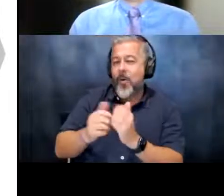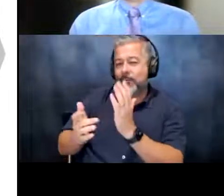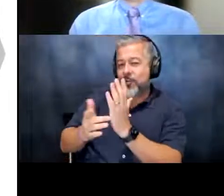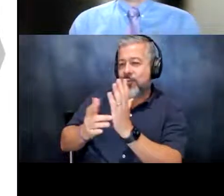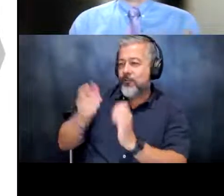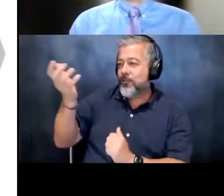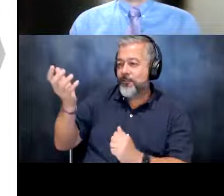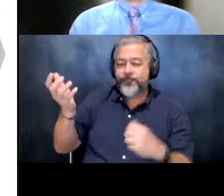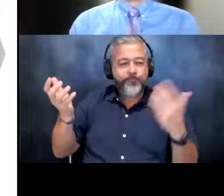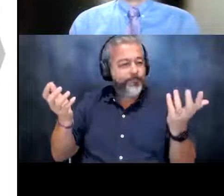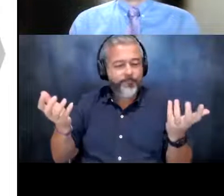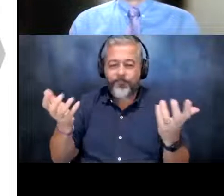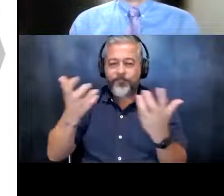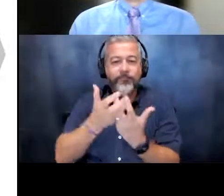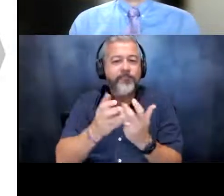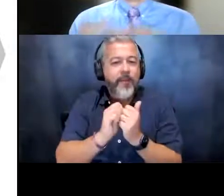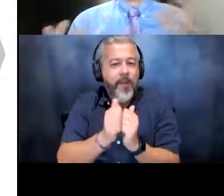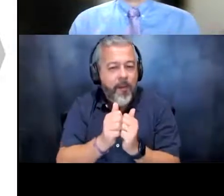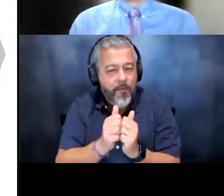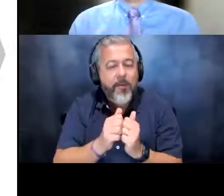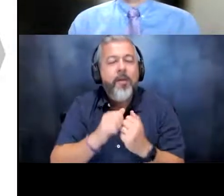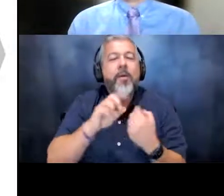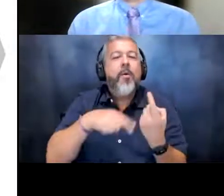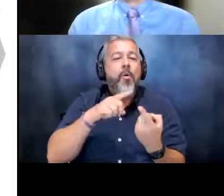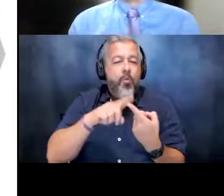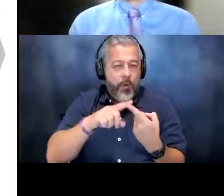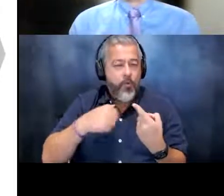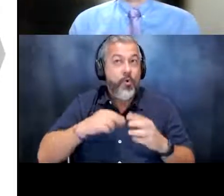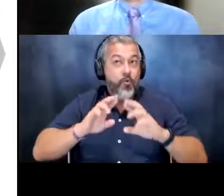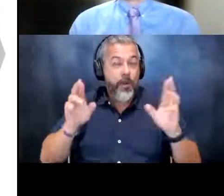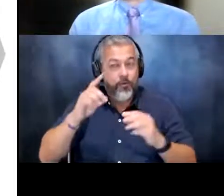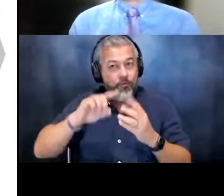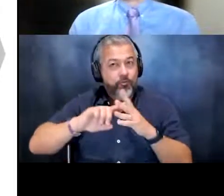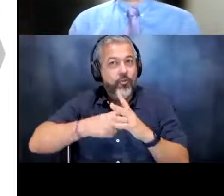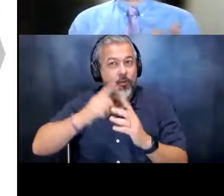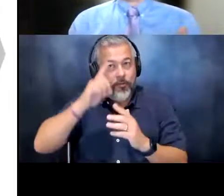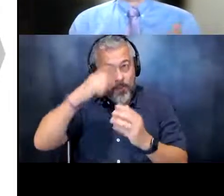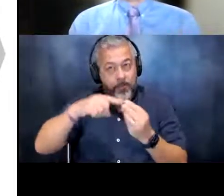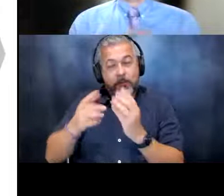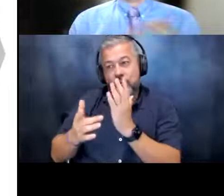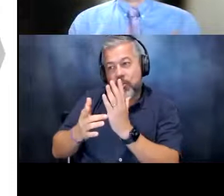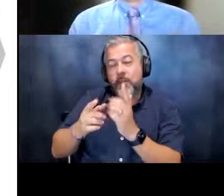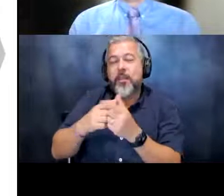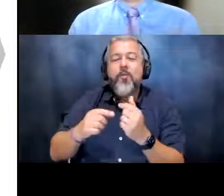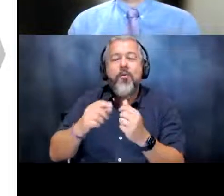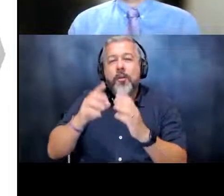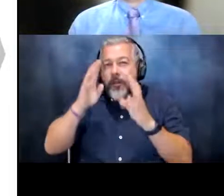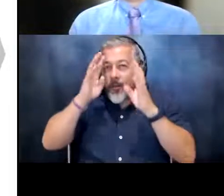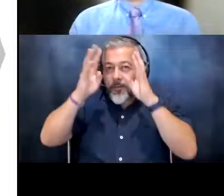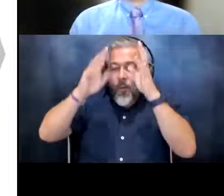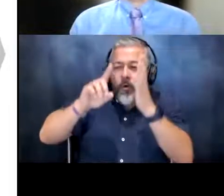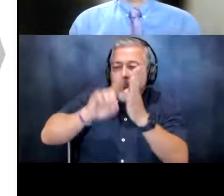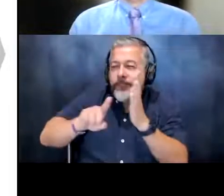so when we get to that point, of course, we'll explore innovative ways to use technology to support providers and families in the field